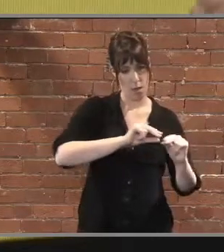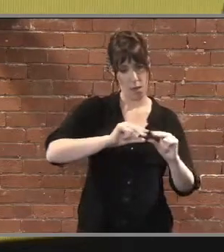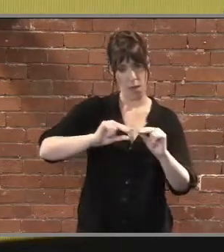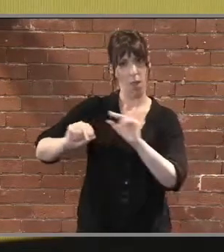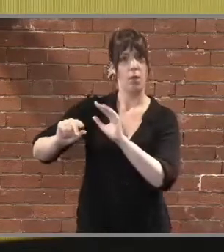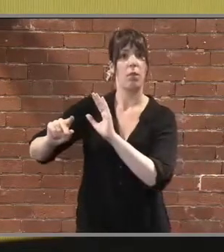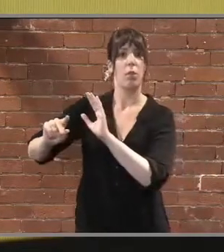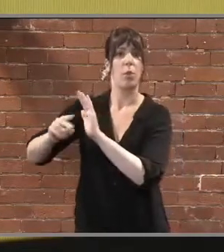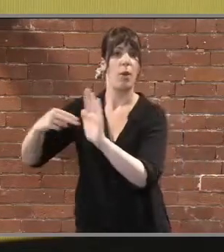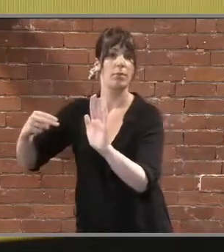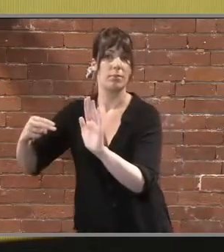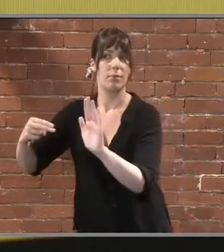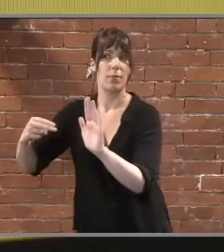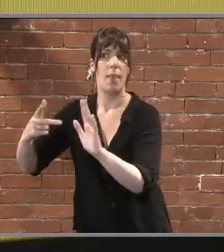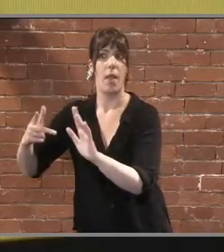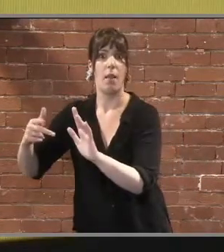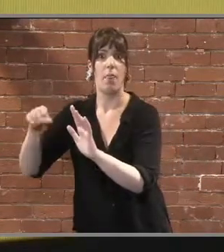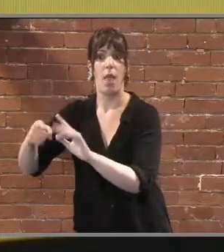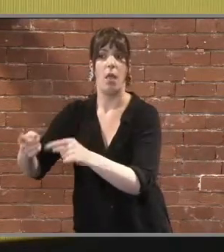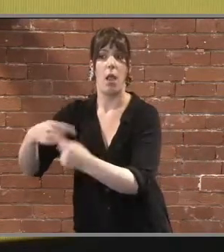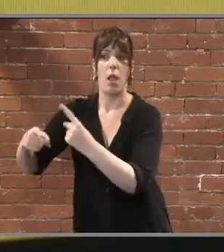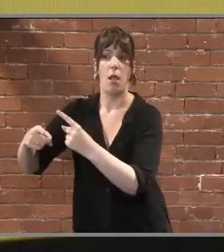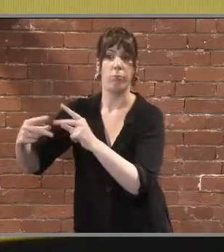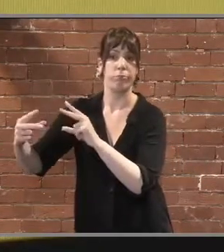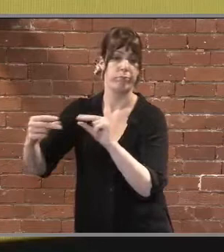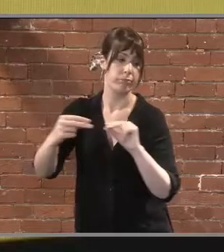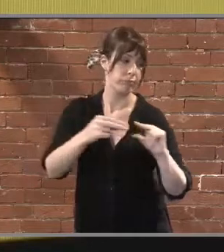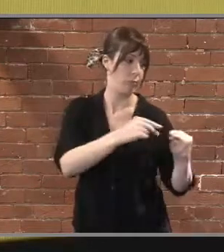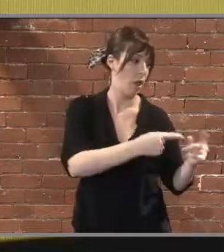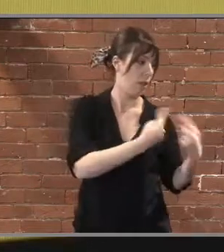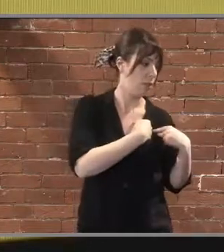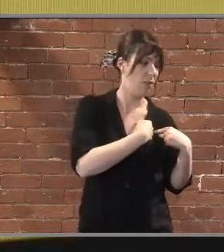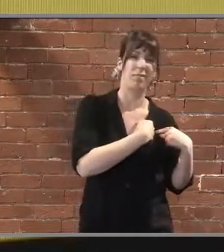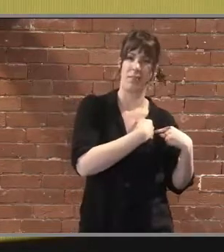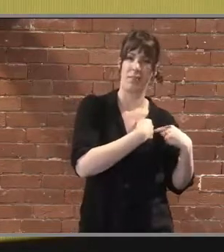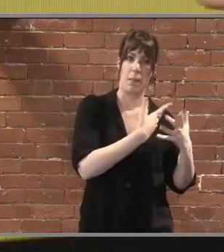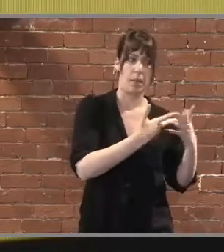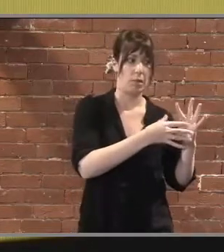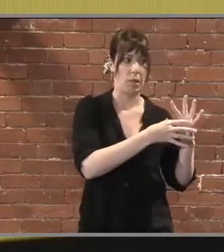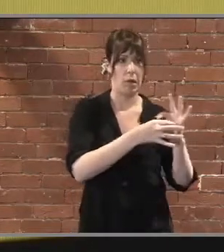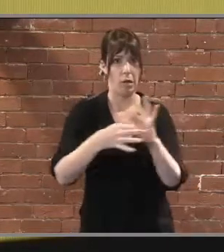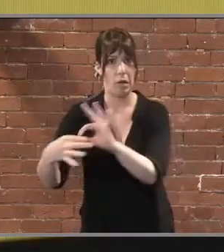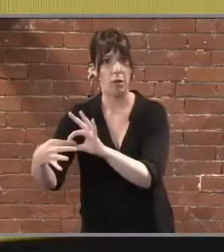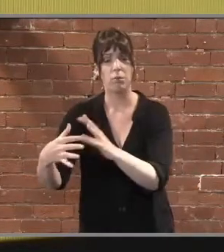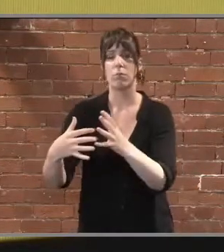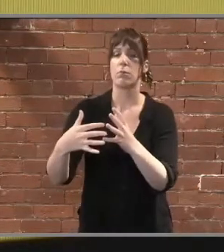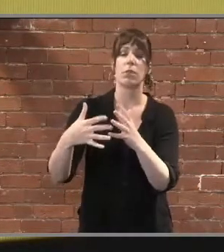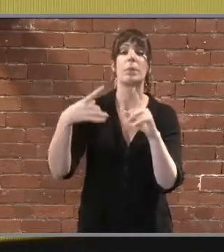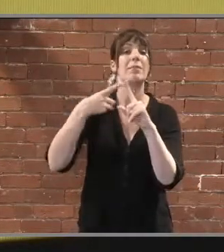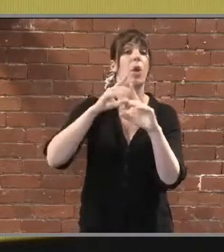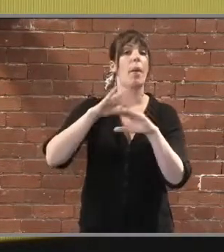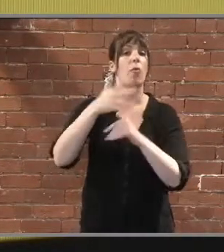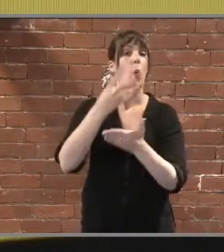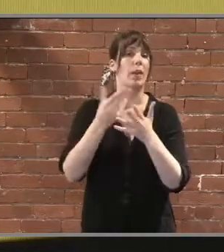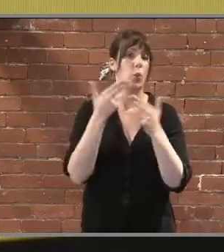these situations, particularly when in regards to the recording the song. So